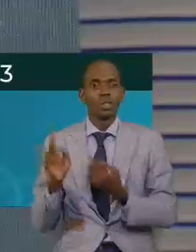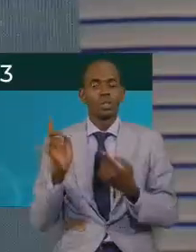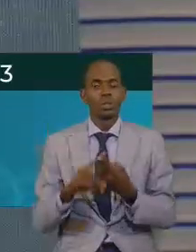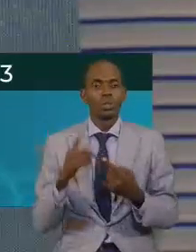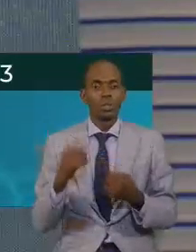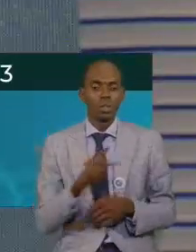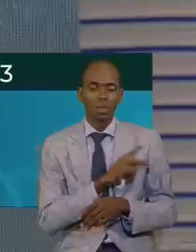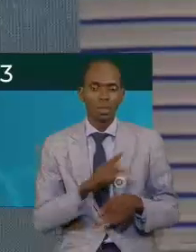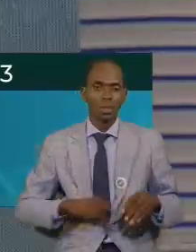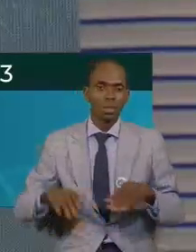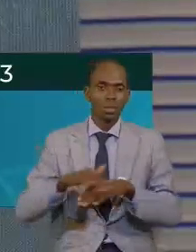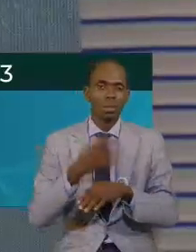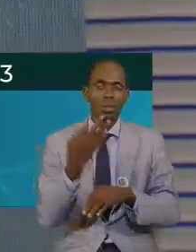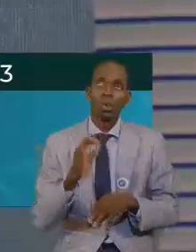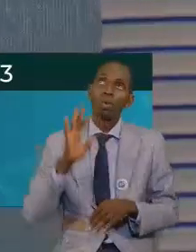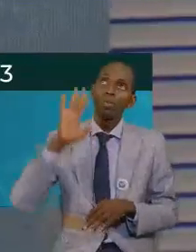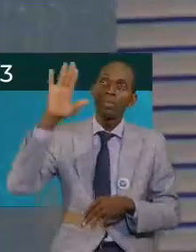kingdom of his dear son.